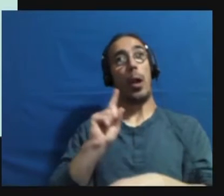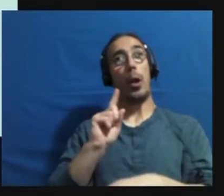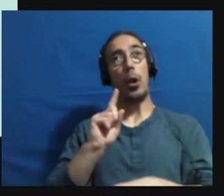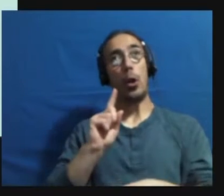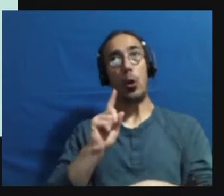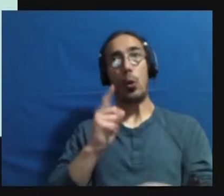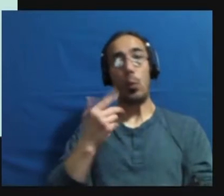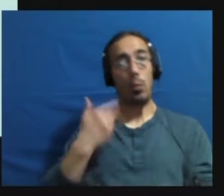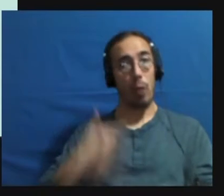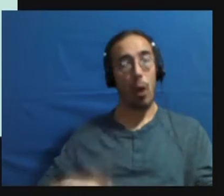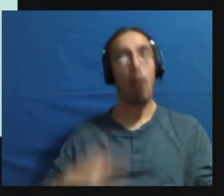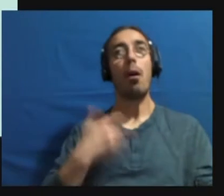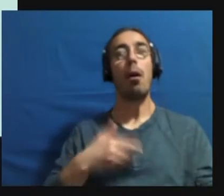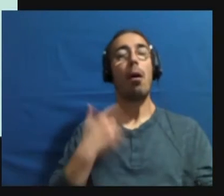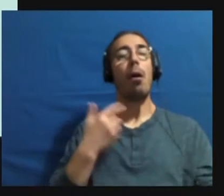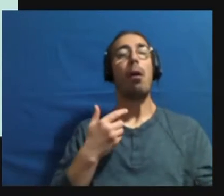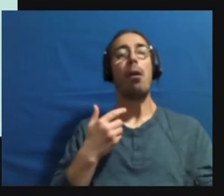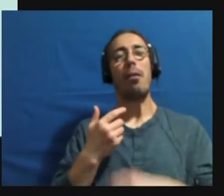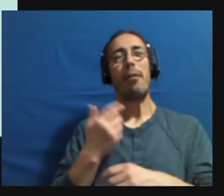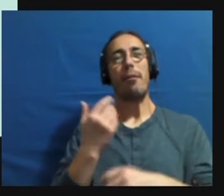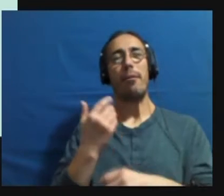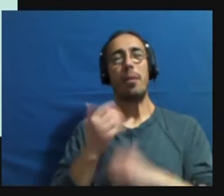we are in terms of bodies.